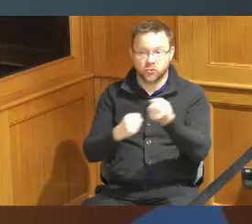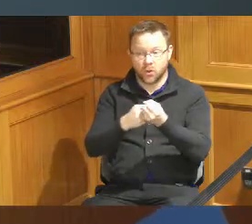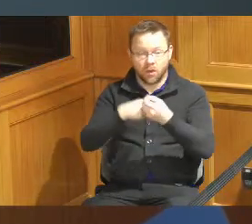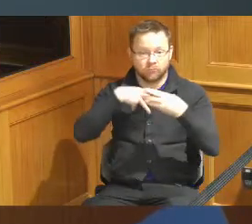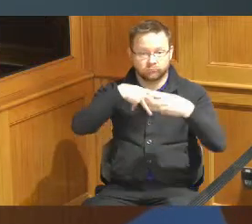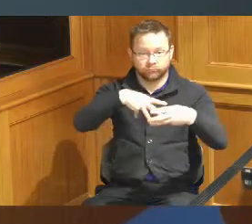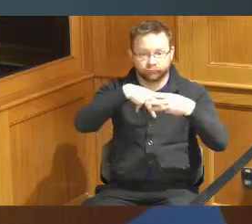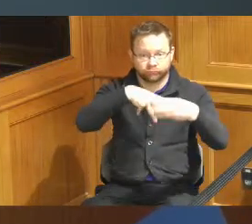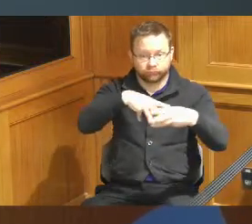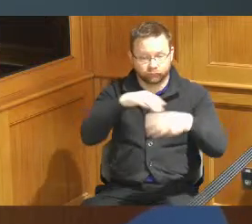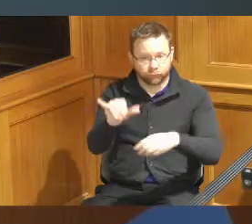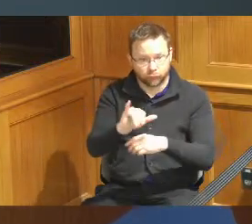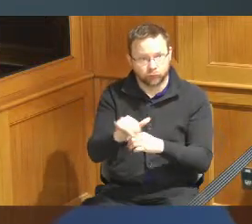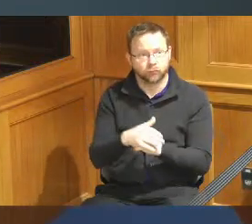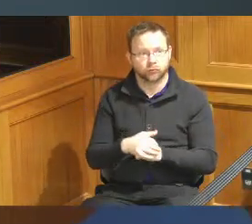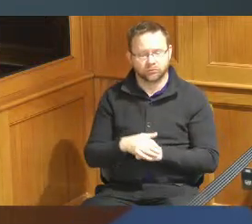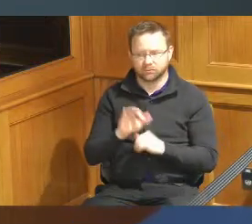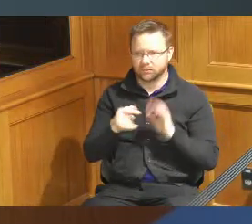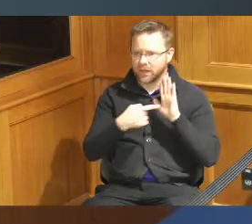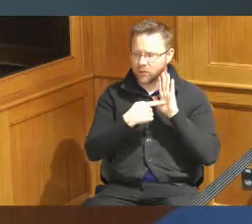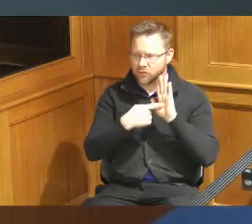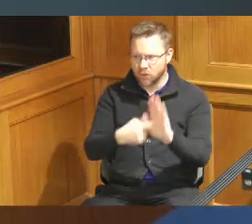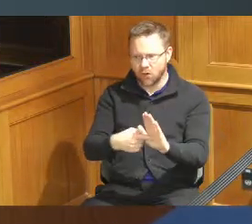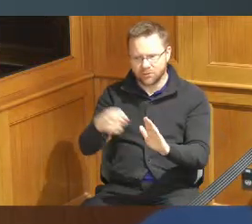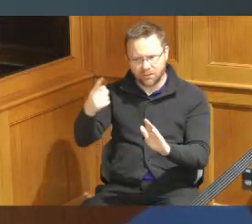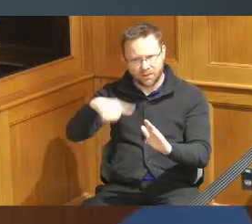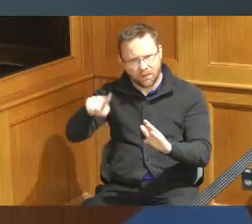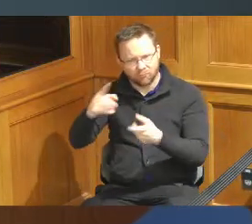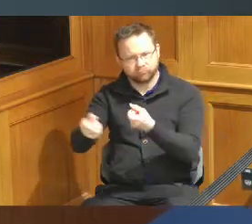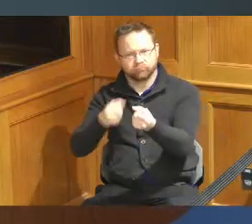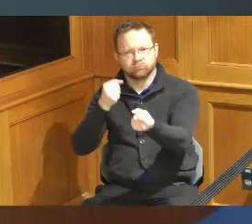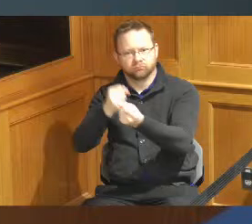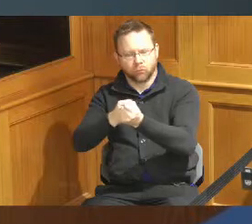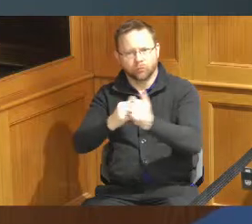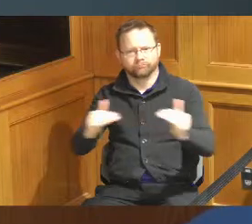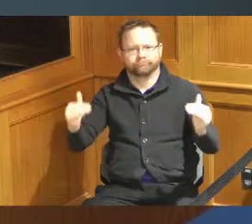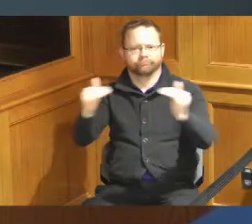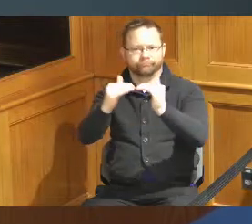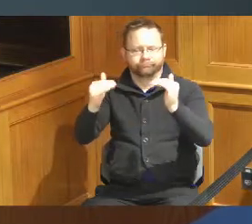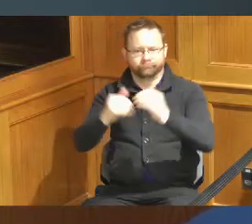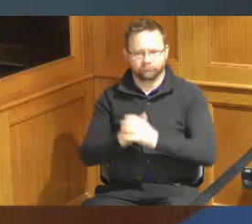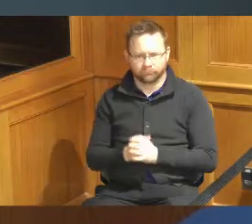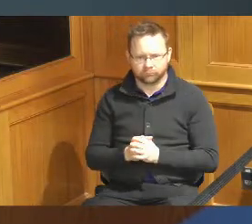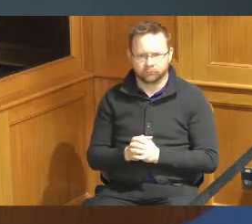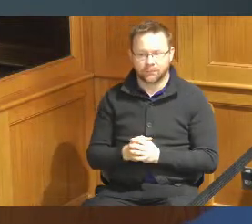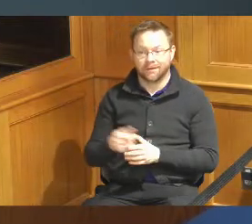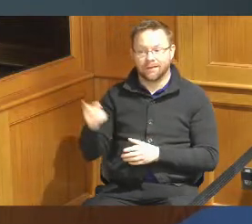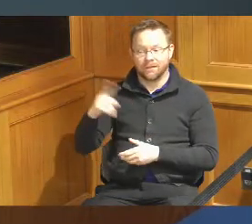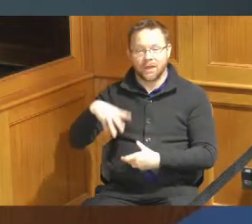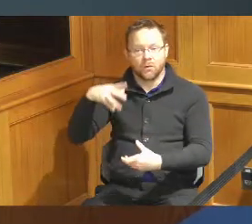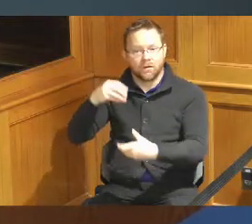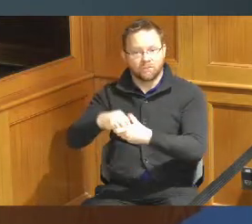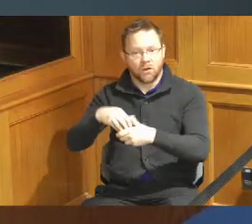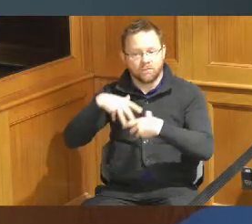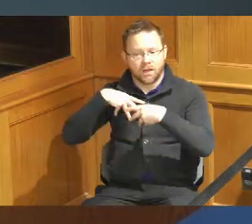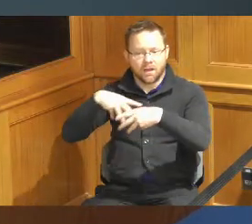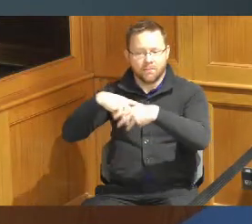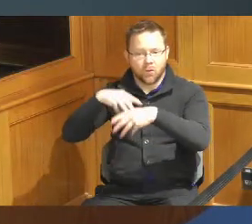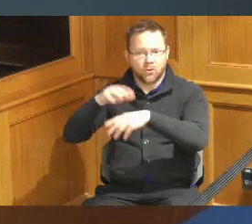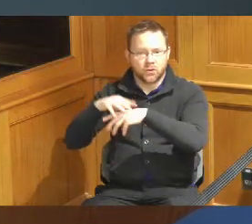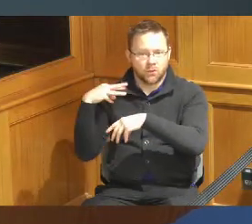exemplify that they are for justice. They also participated in the March on Washington